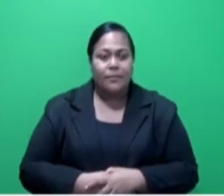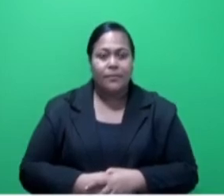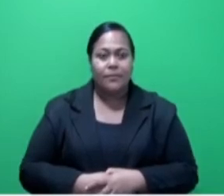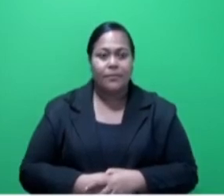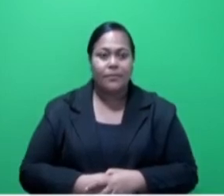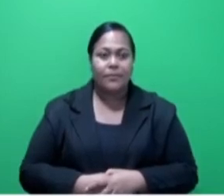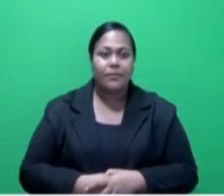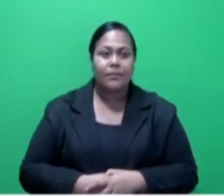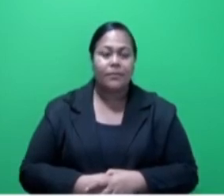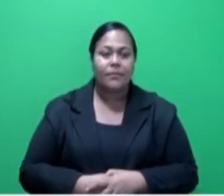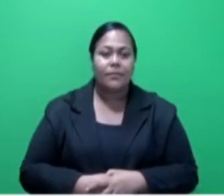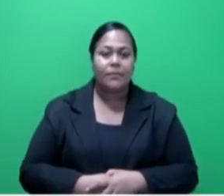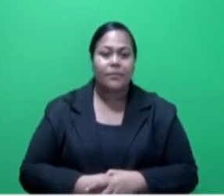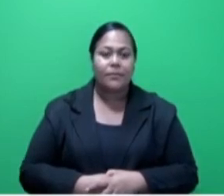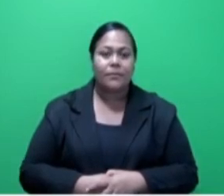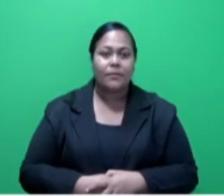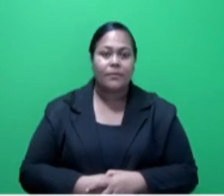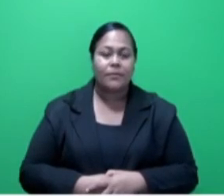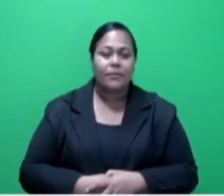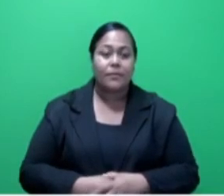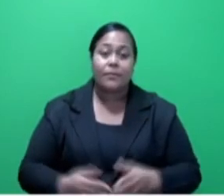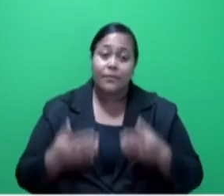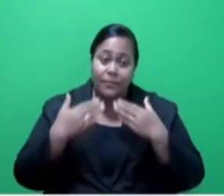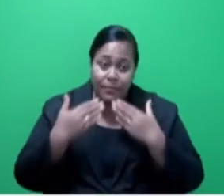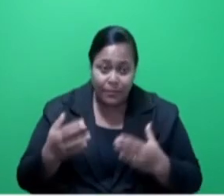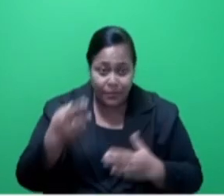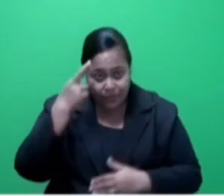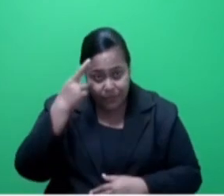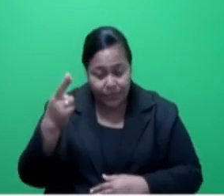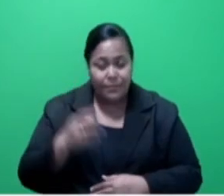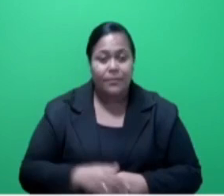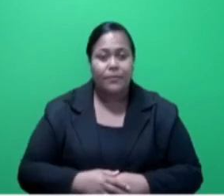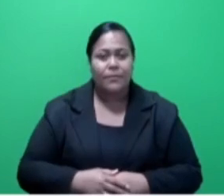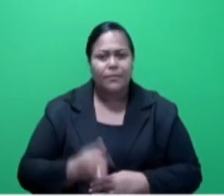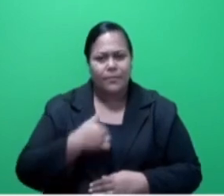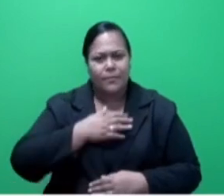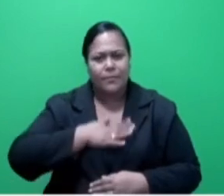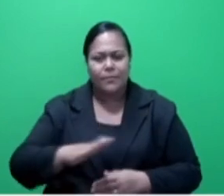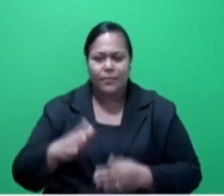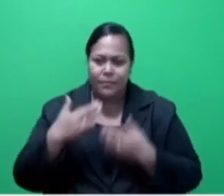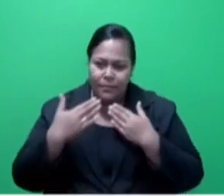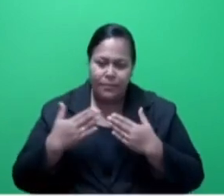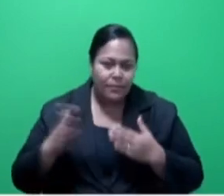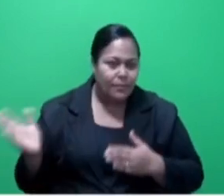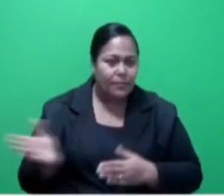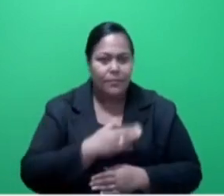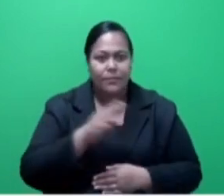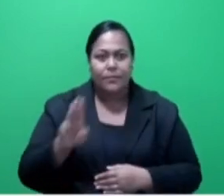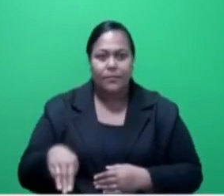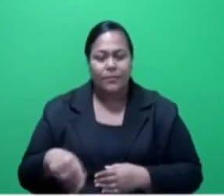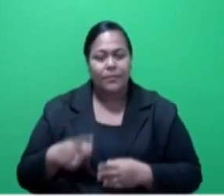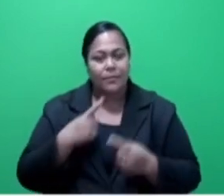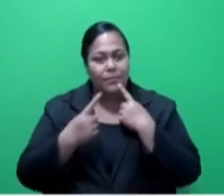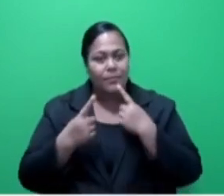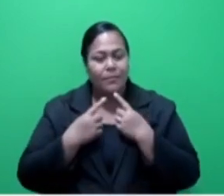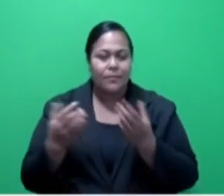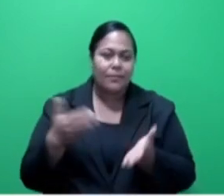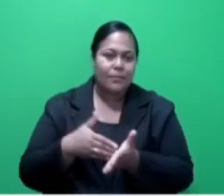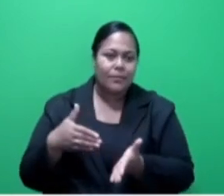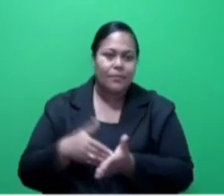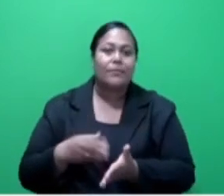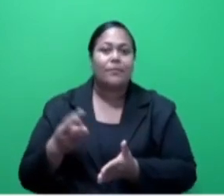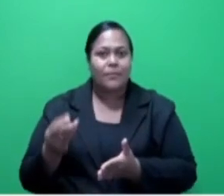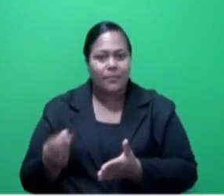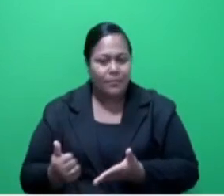Thank you, sir. Mr. Speaker, sir, I'd like to thank all the members who have spoken, those, of course, who have spoken in favour of